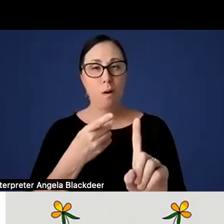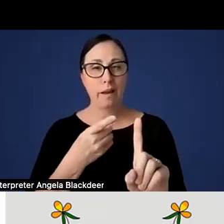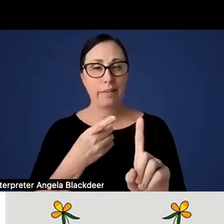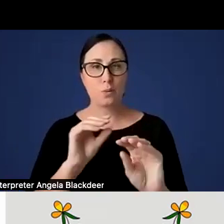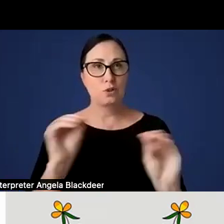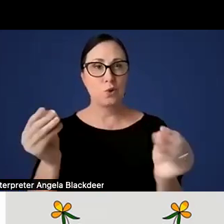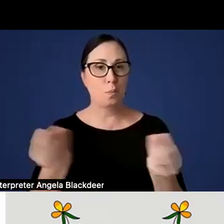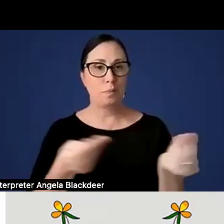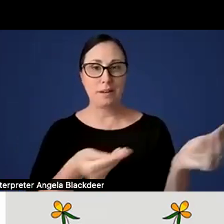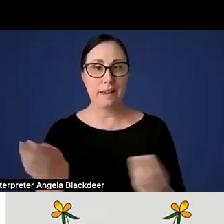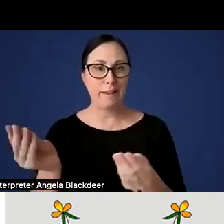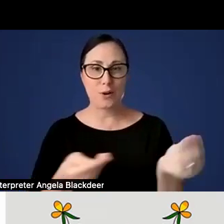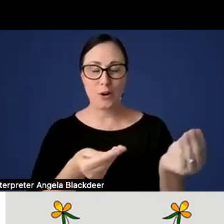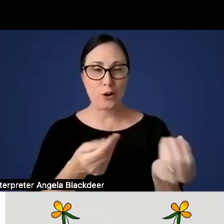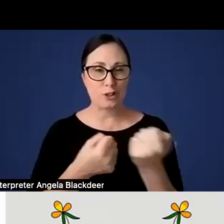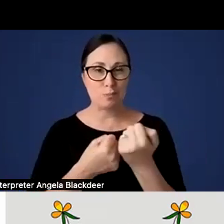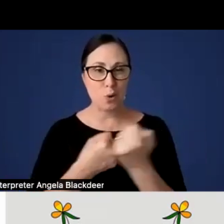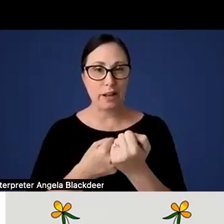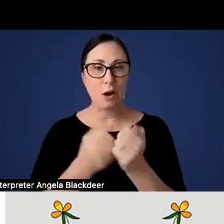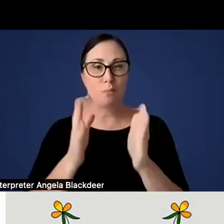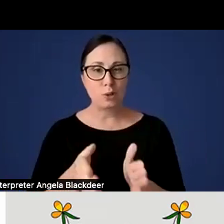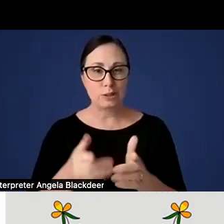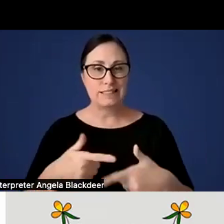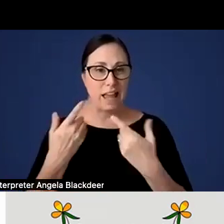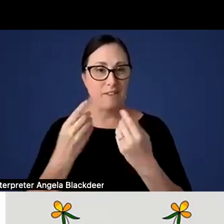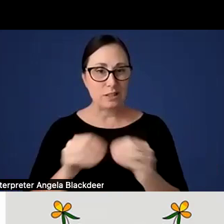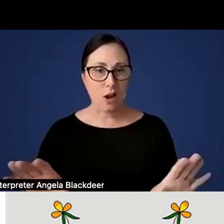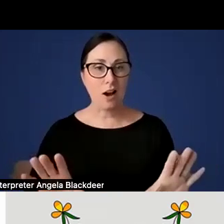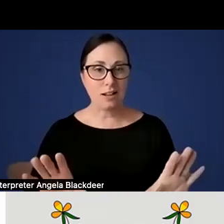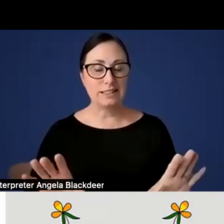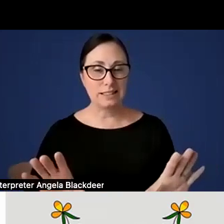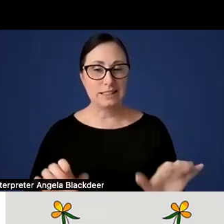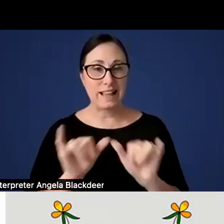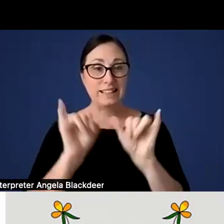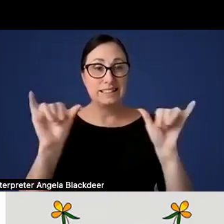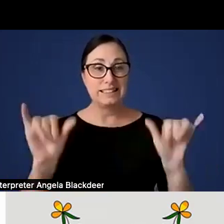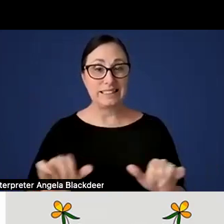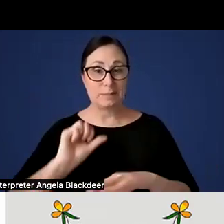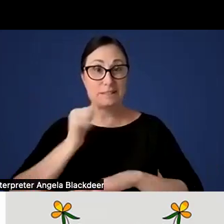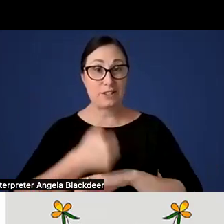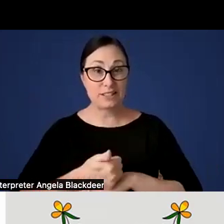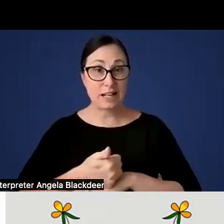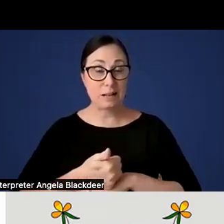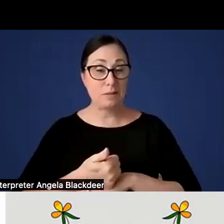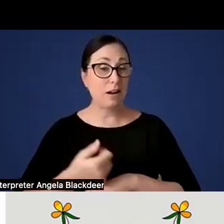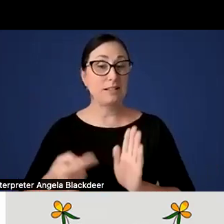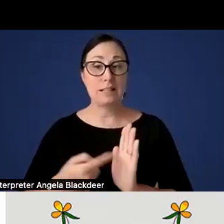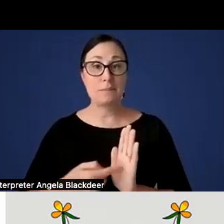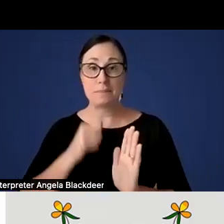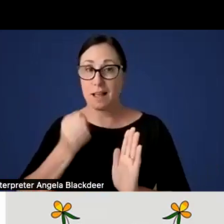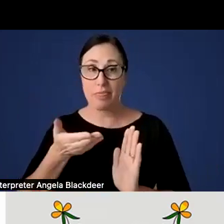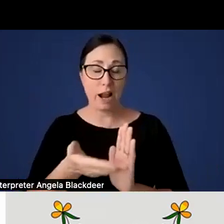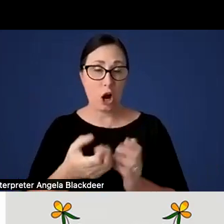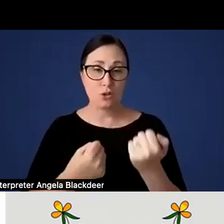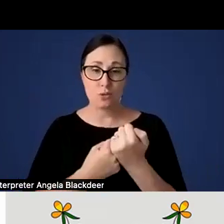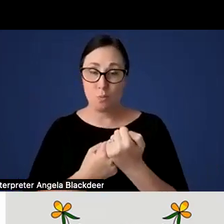mediator. A person's life was lost. And these systems that are set up are just sometimes not there to support and equipped. And